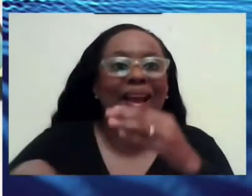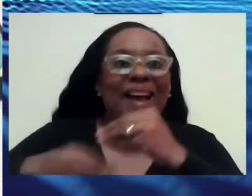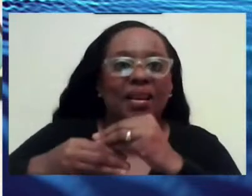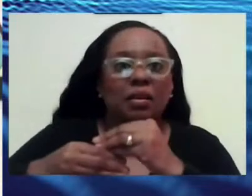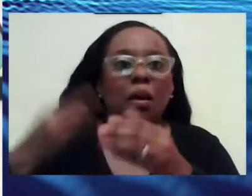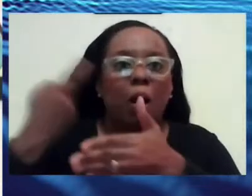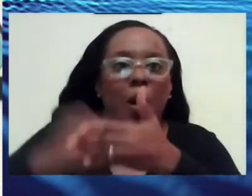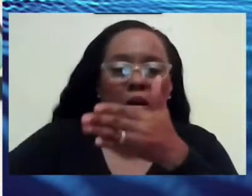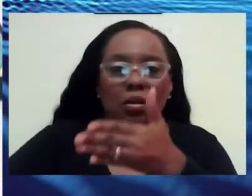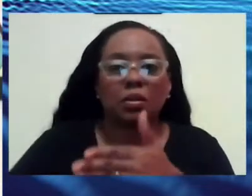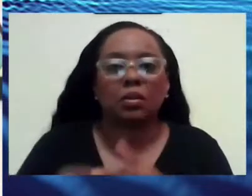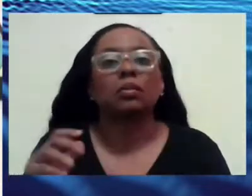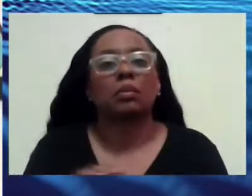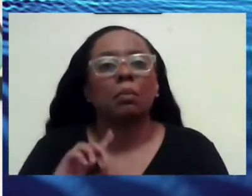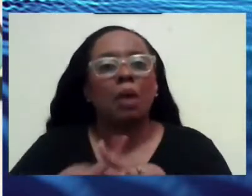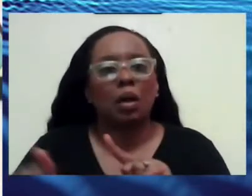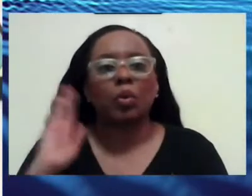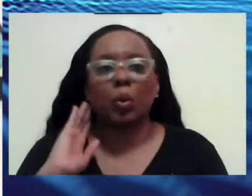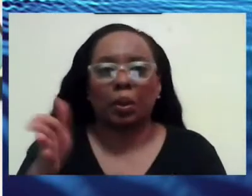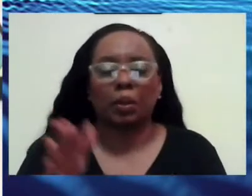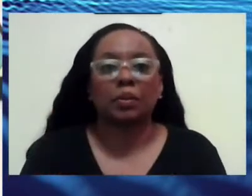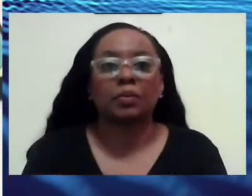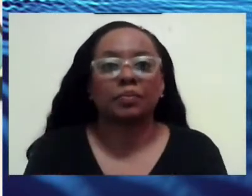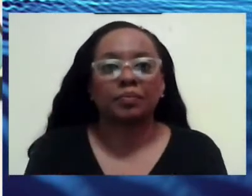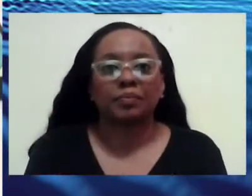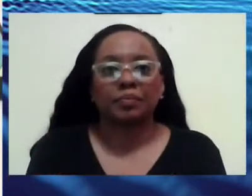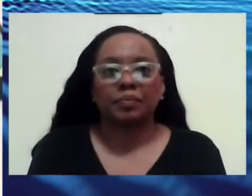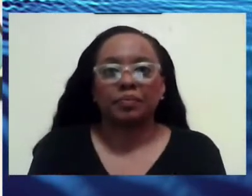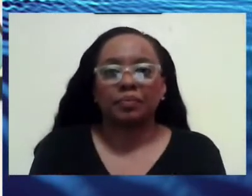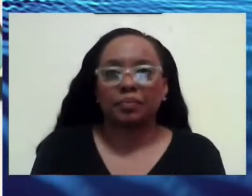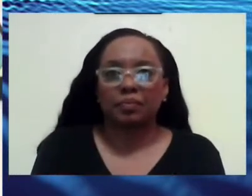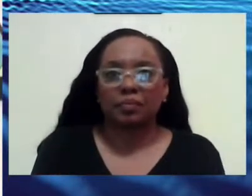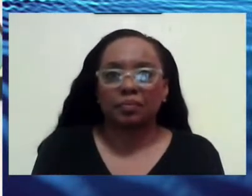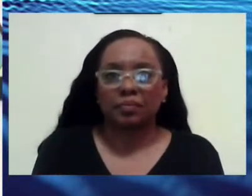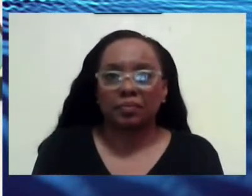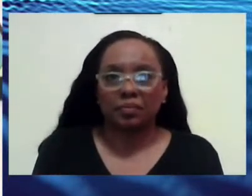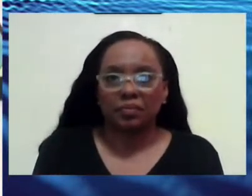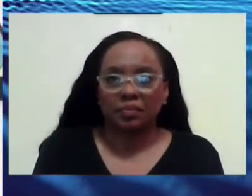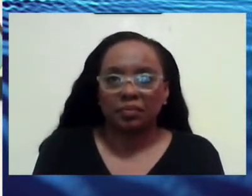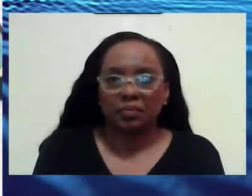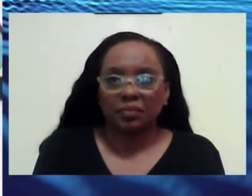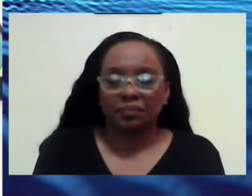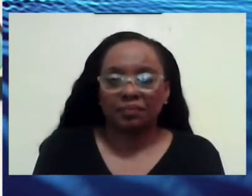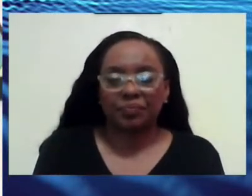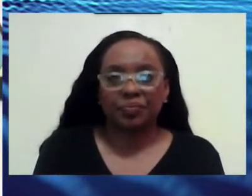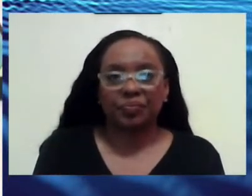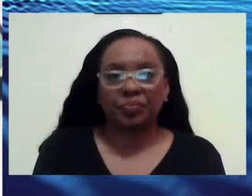going to clean, as you can appreciate.